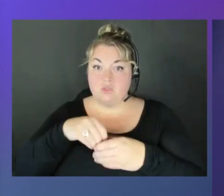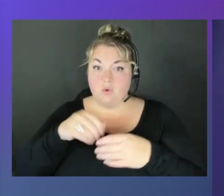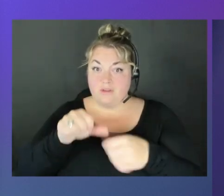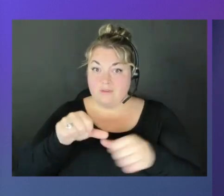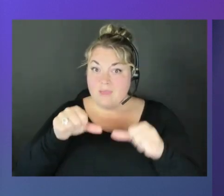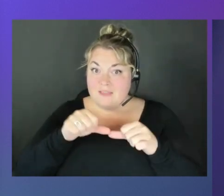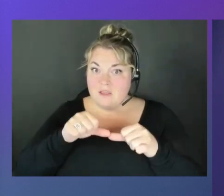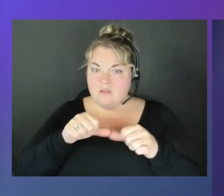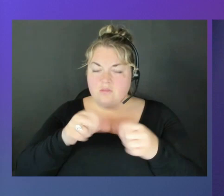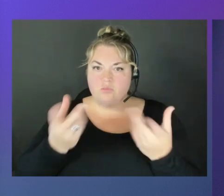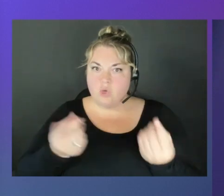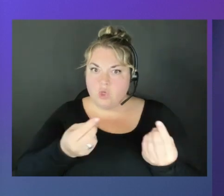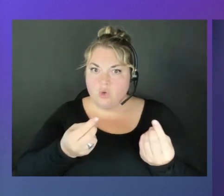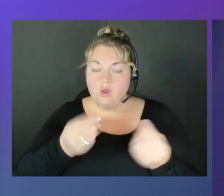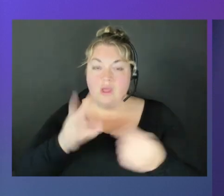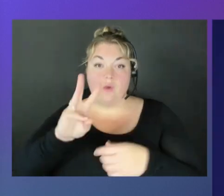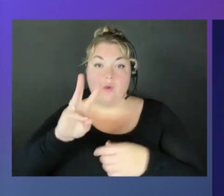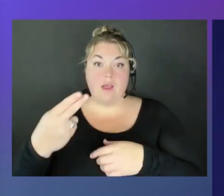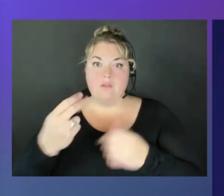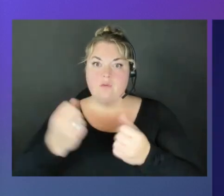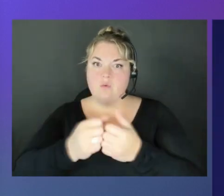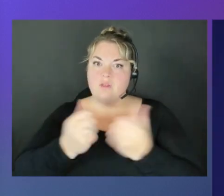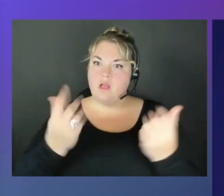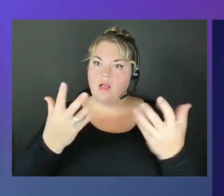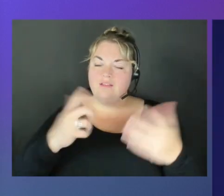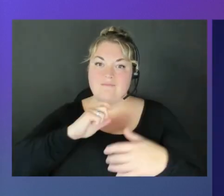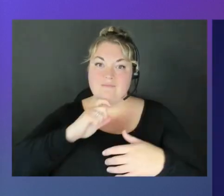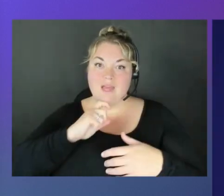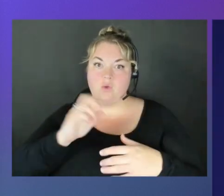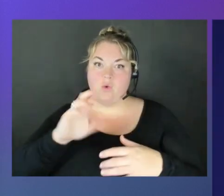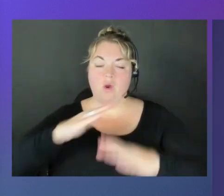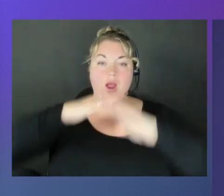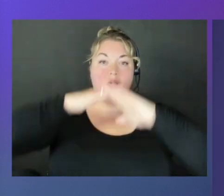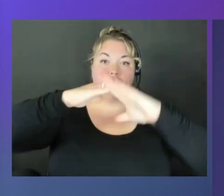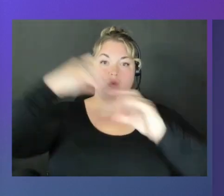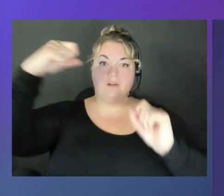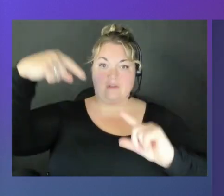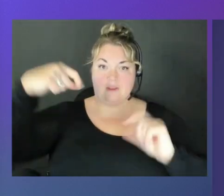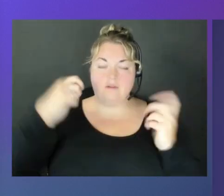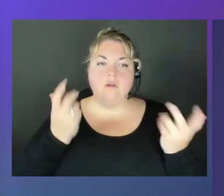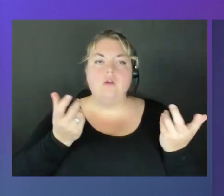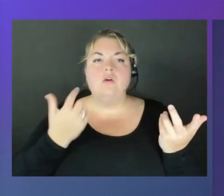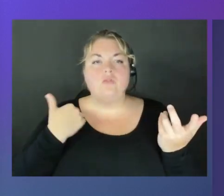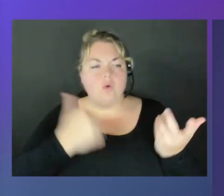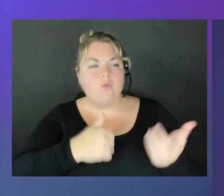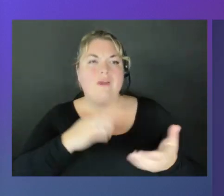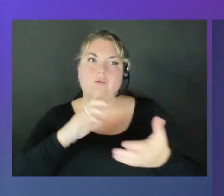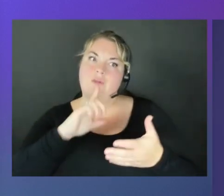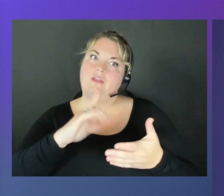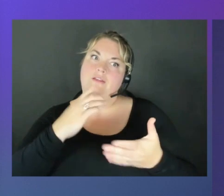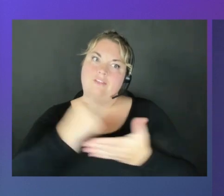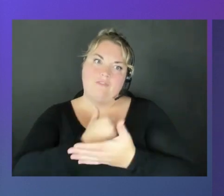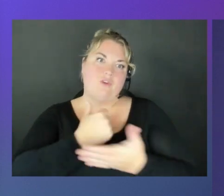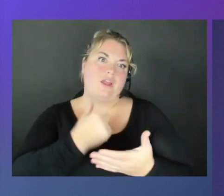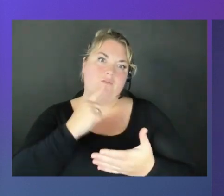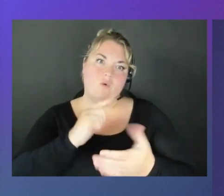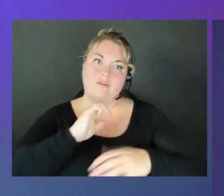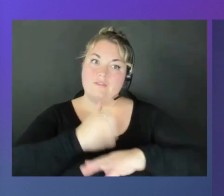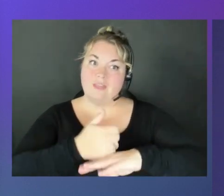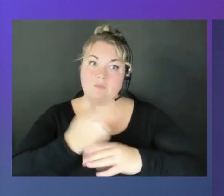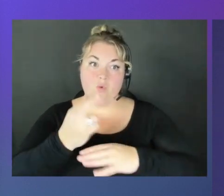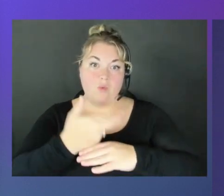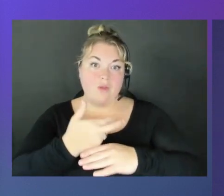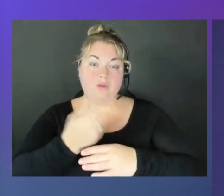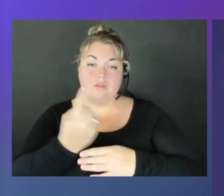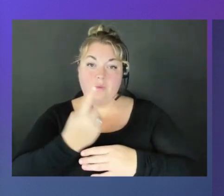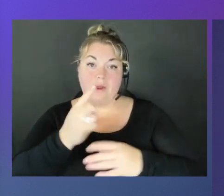Like warehouses with lots of metal and obstruction. Well, we take for granted like just setting up a router somewhere and it takes care